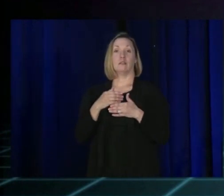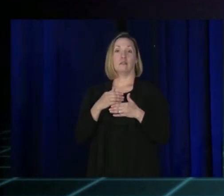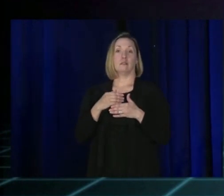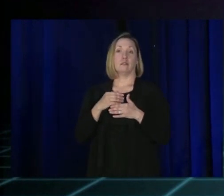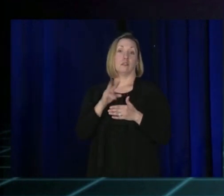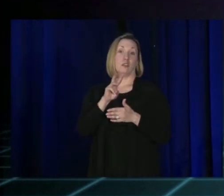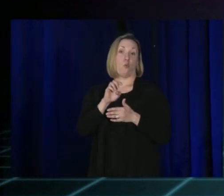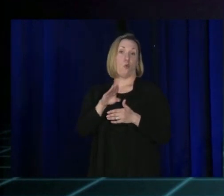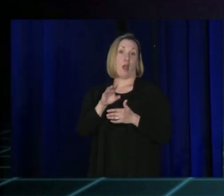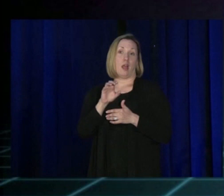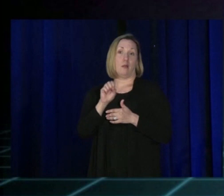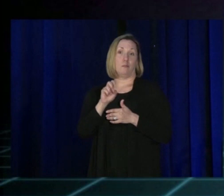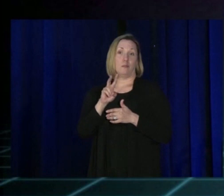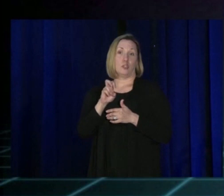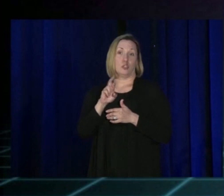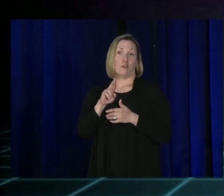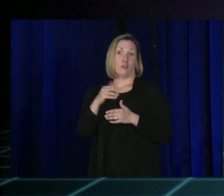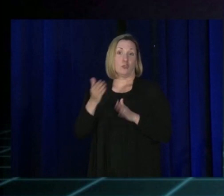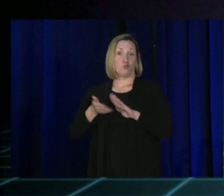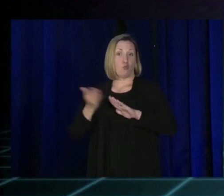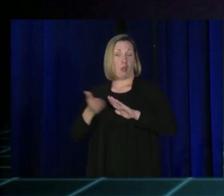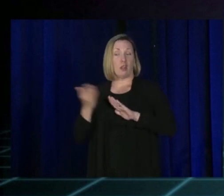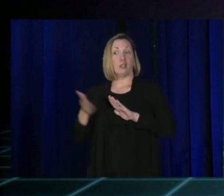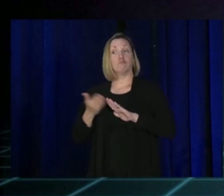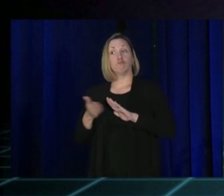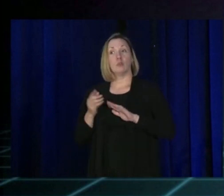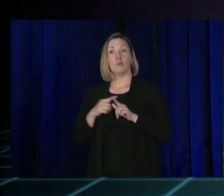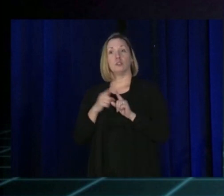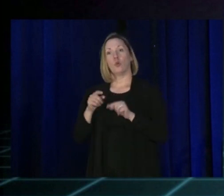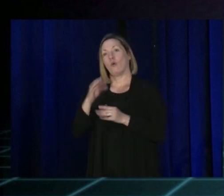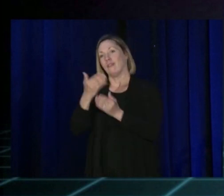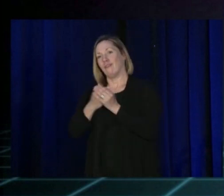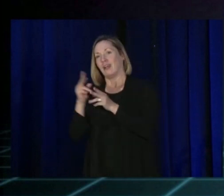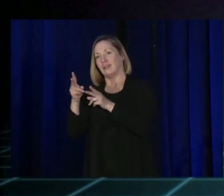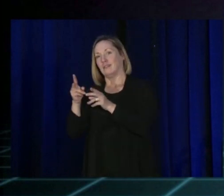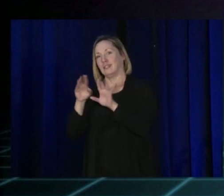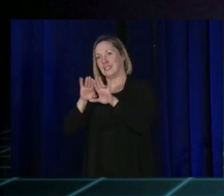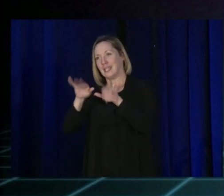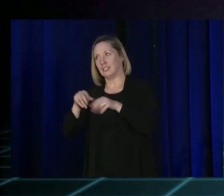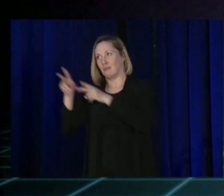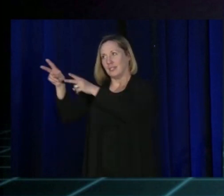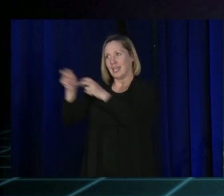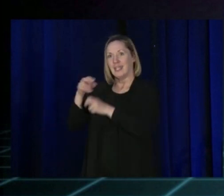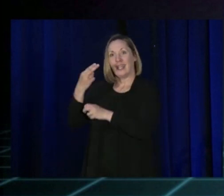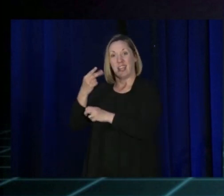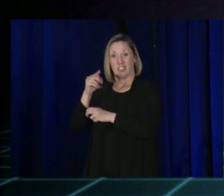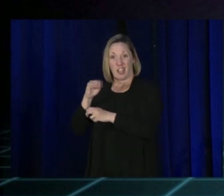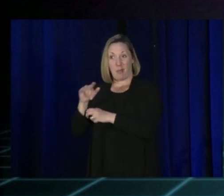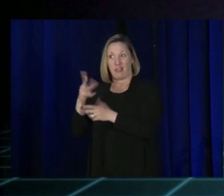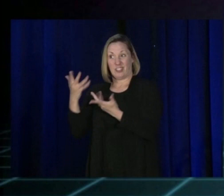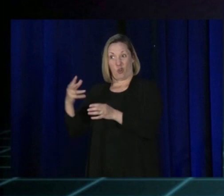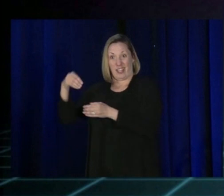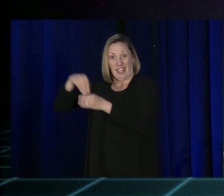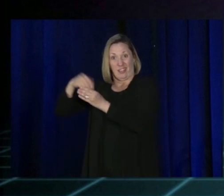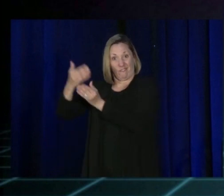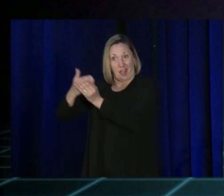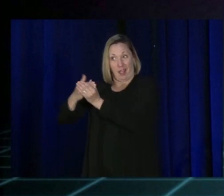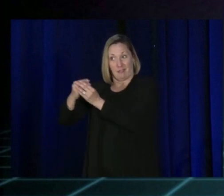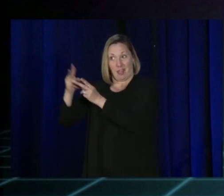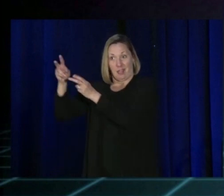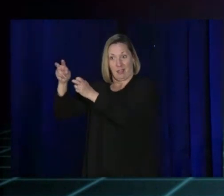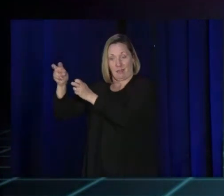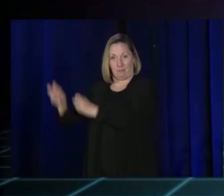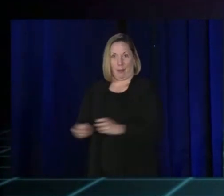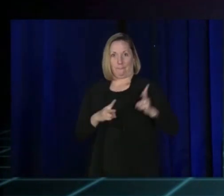but it's going to the file system, getting the HTML file that's on the file system, and just passing that back